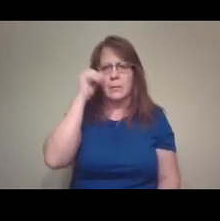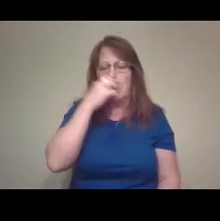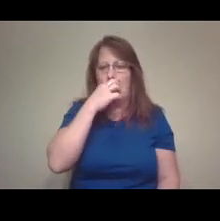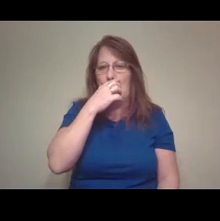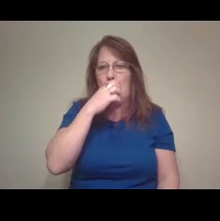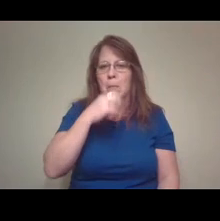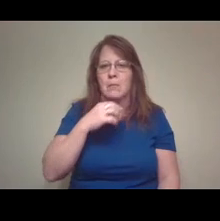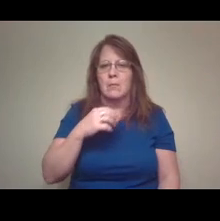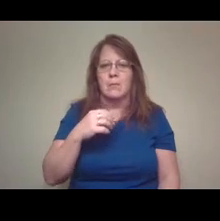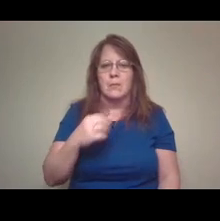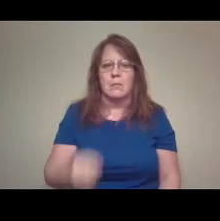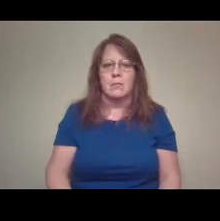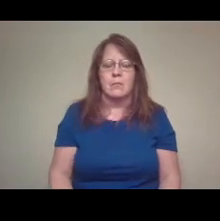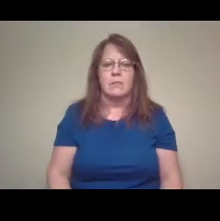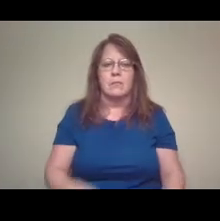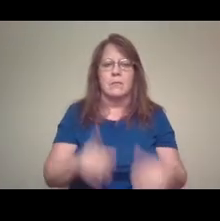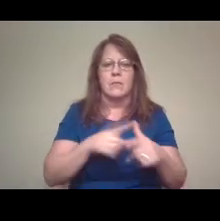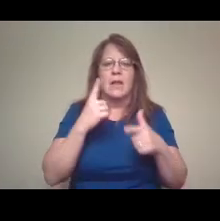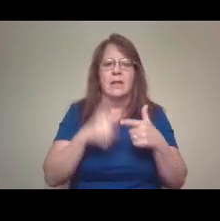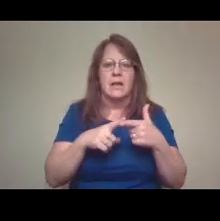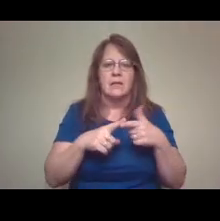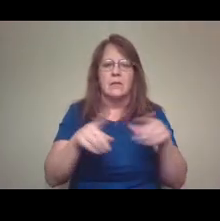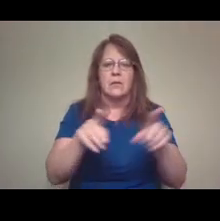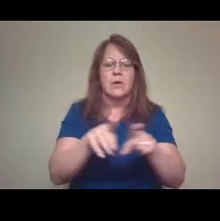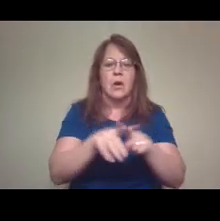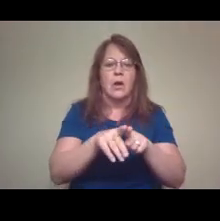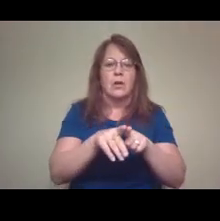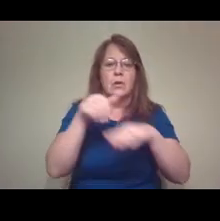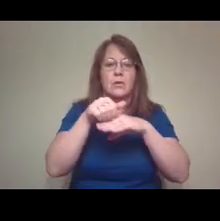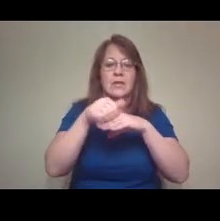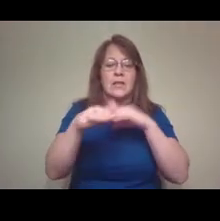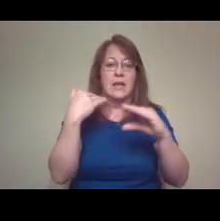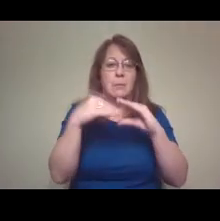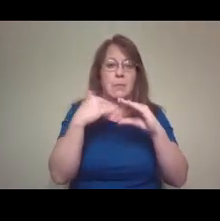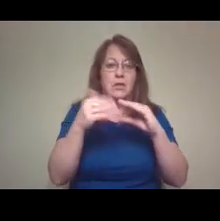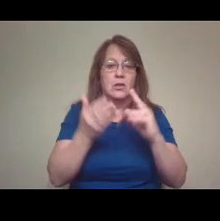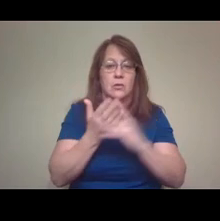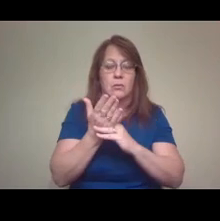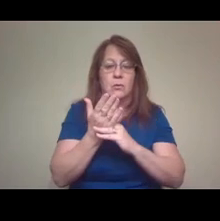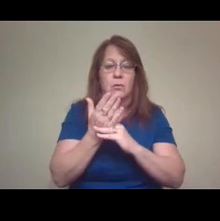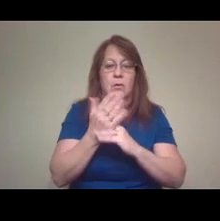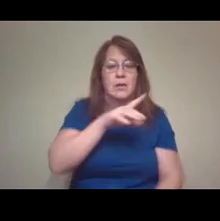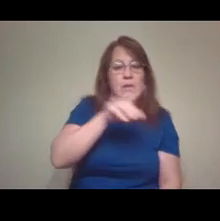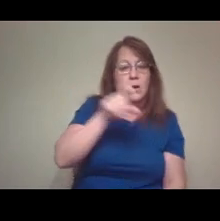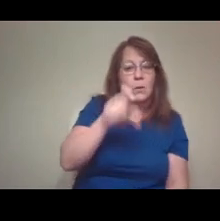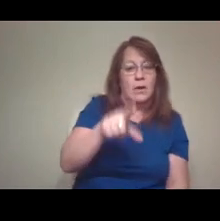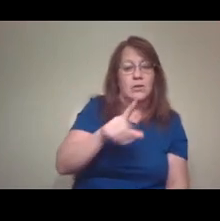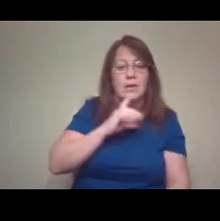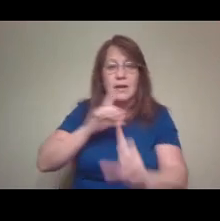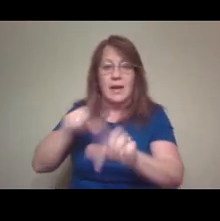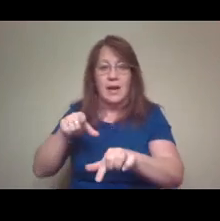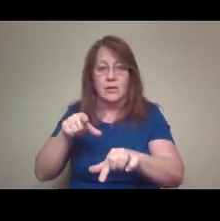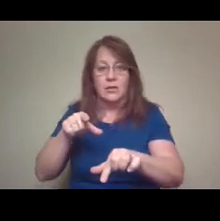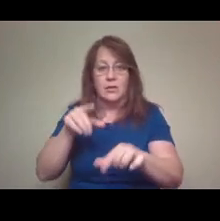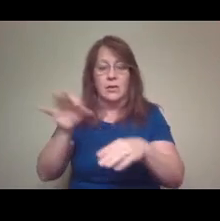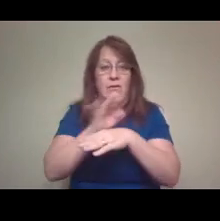for that. And then you can also send a message to us through the question and answer feature in our Zoom webinar. We